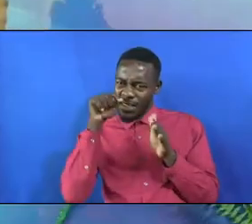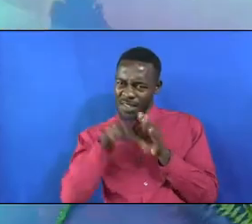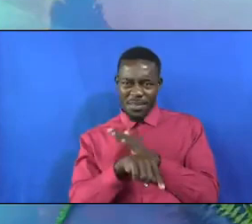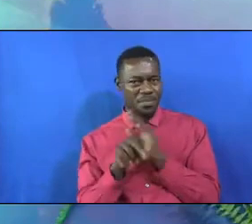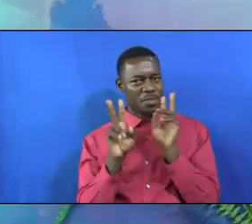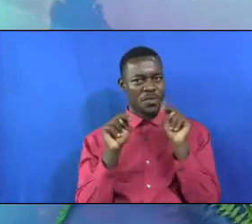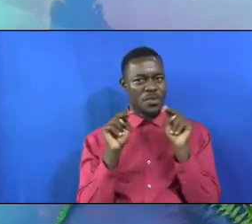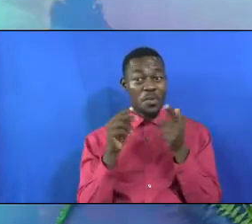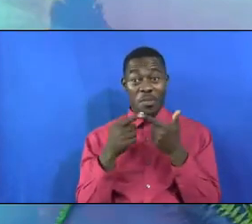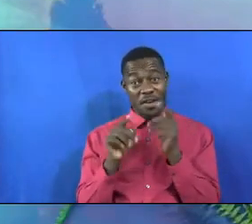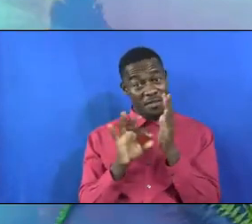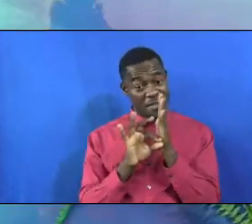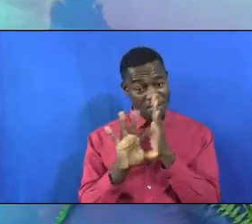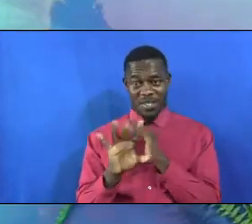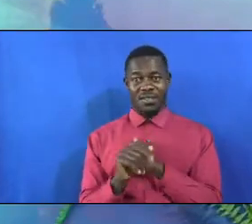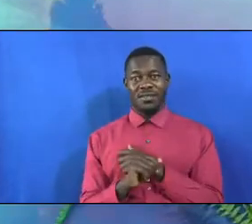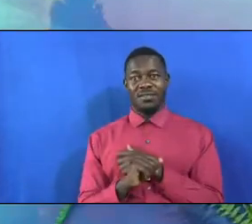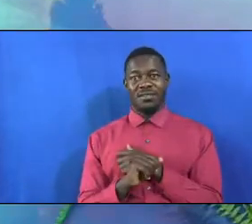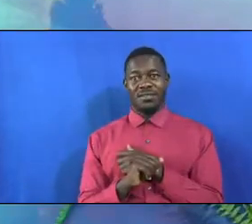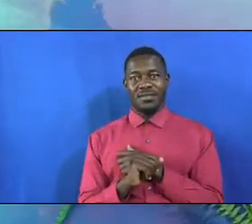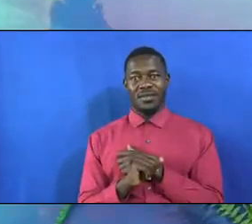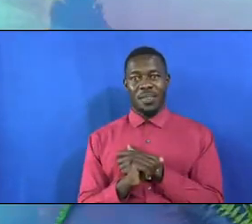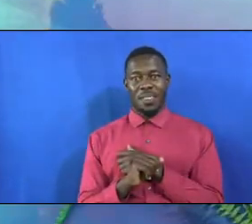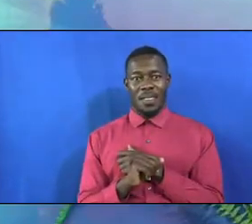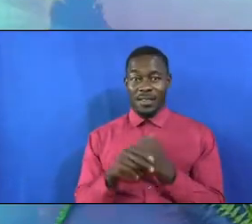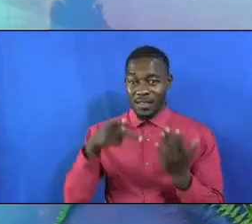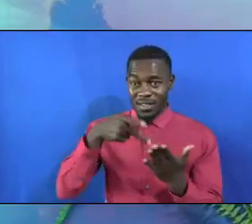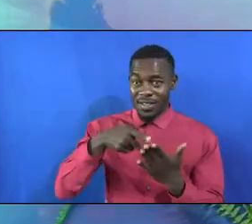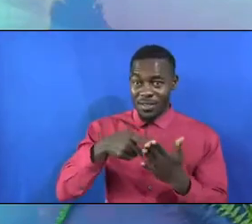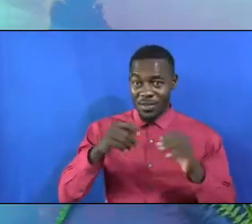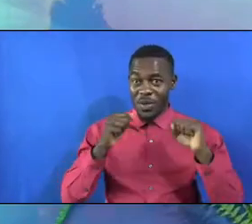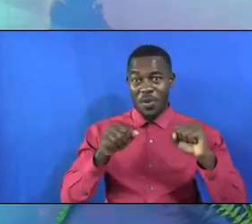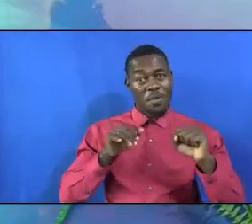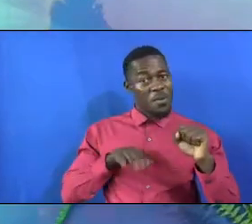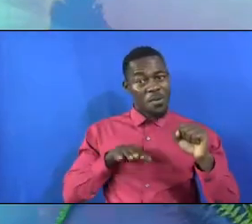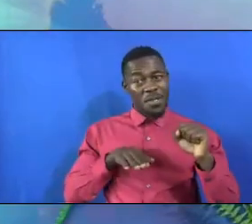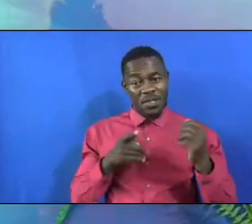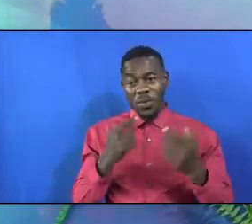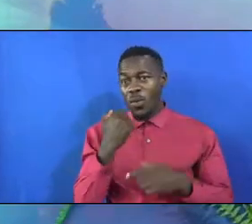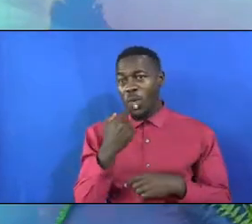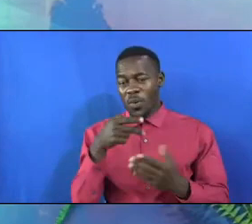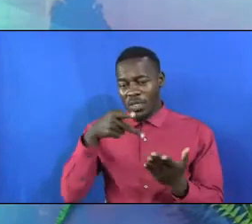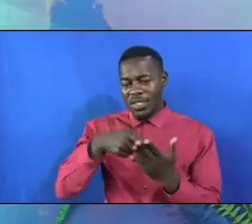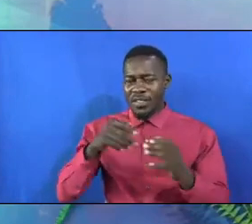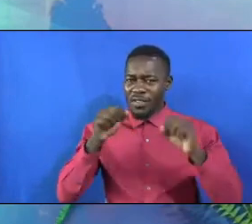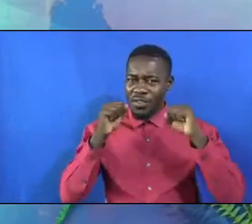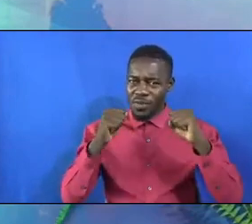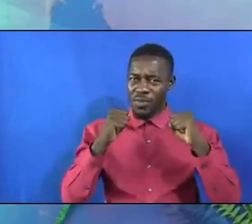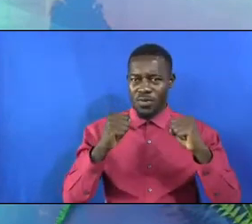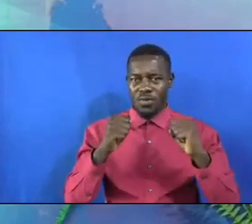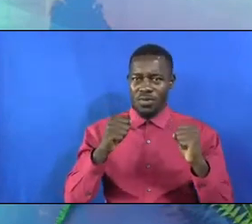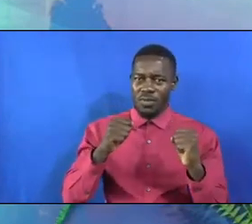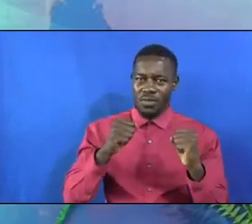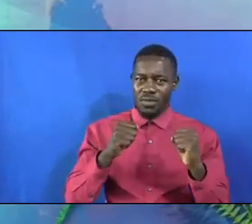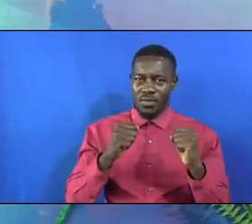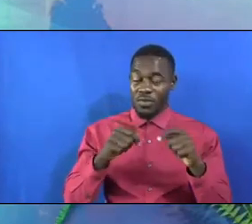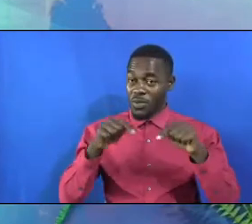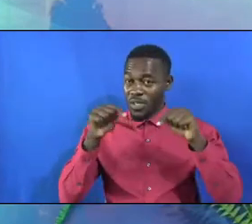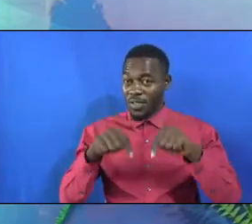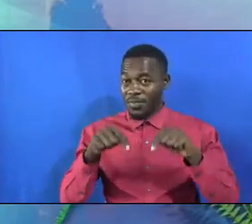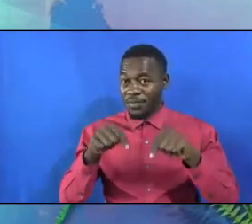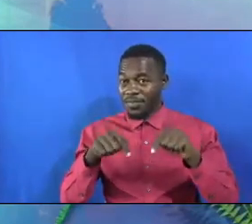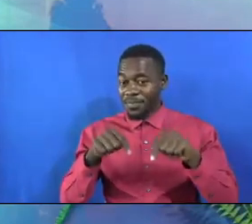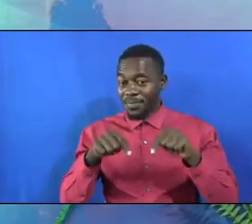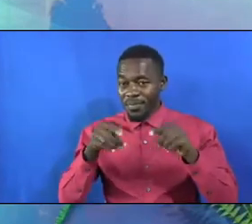of faith. You know, they have stood out. They have stood for that what is right. And today, we're